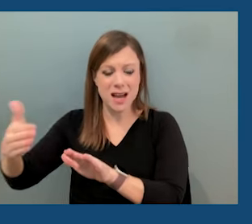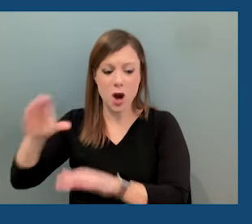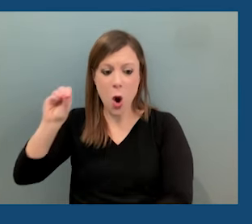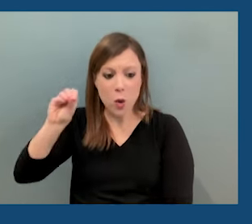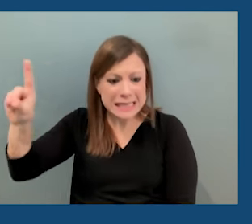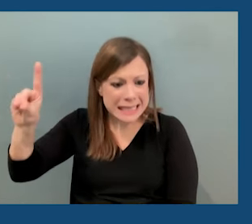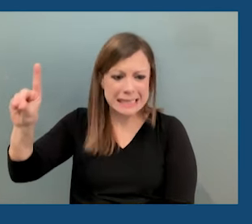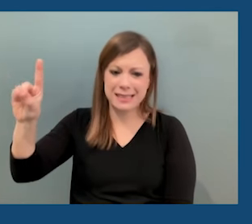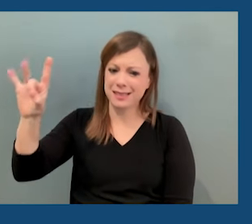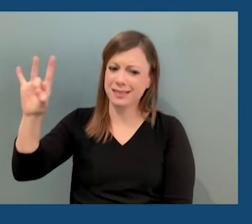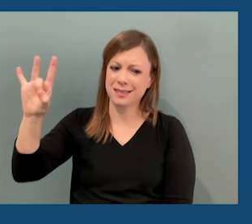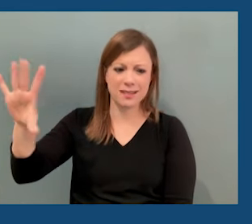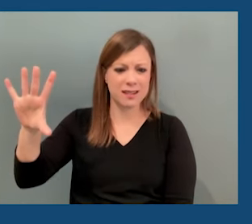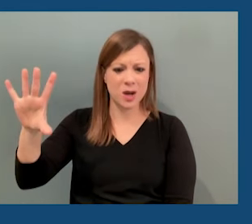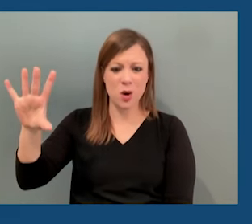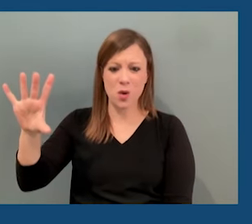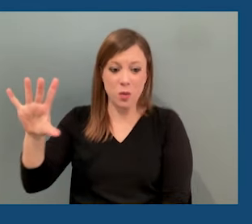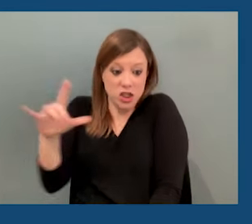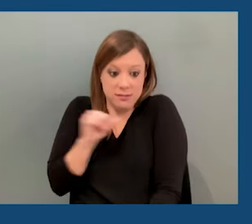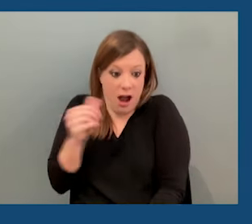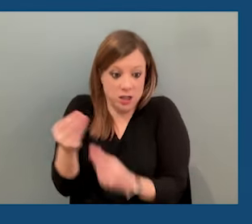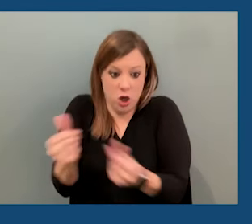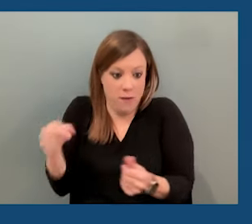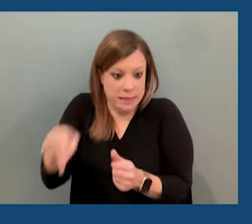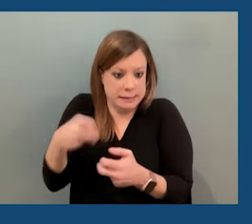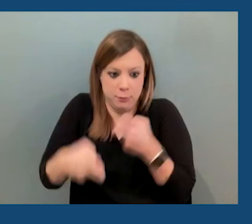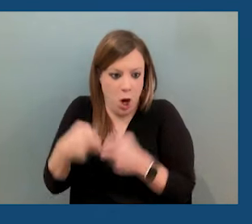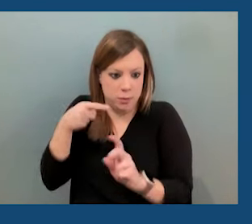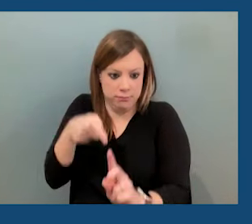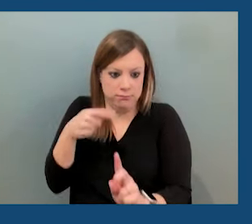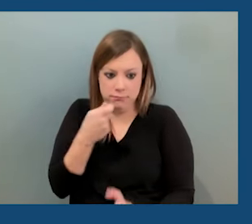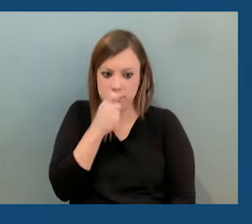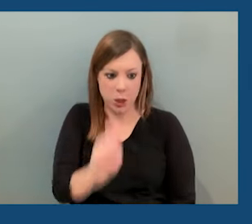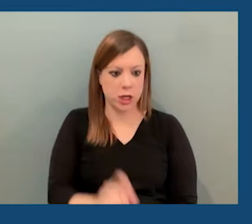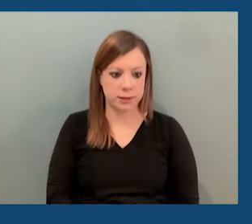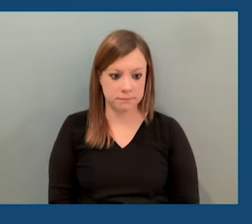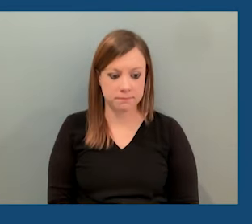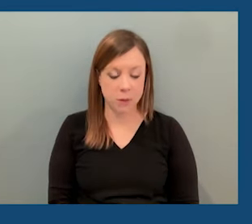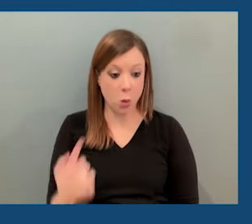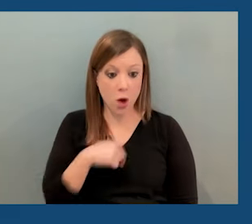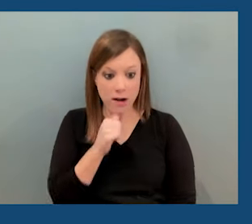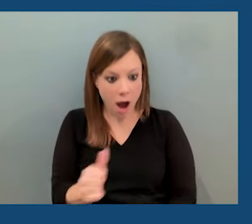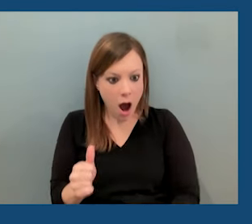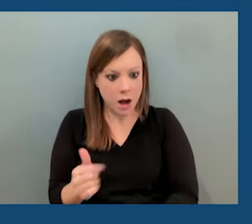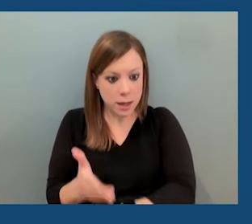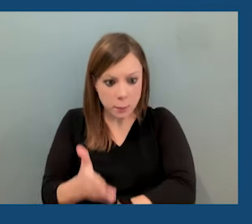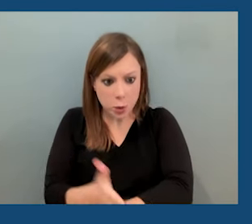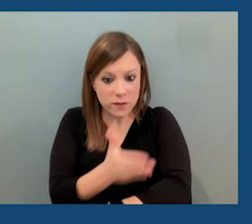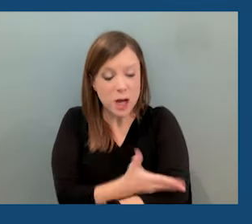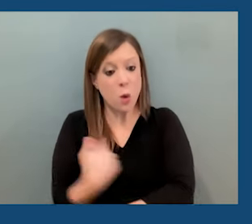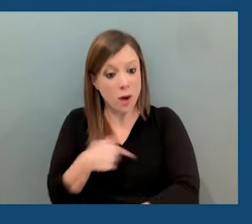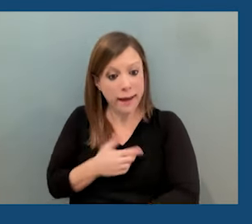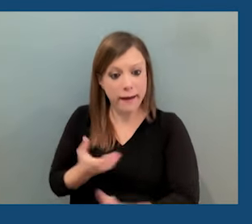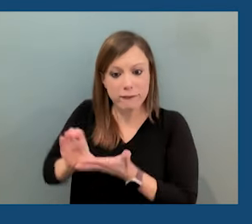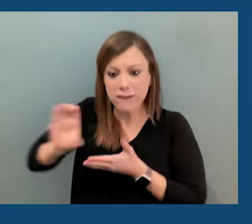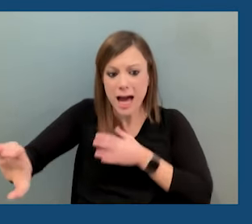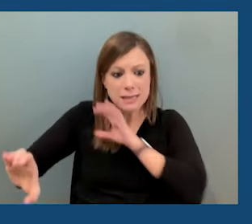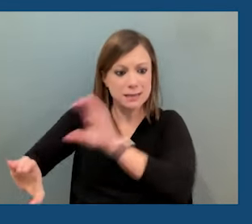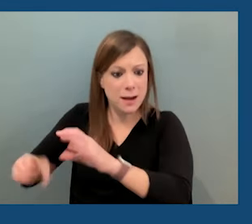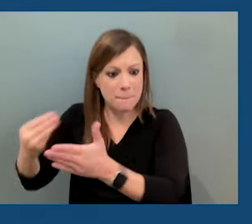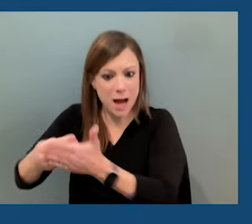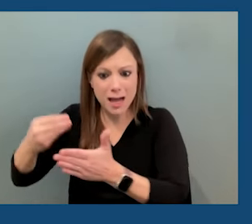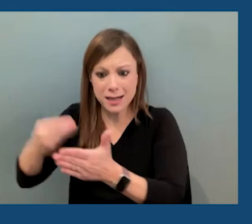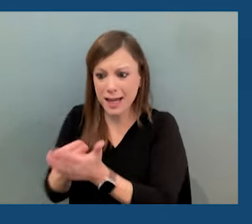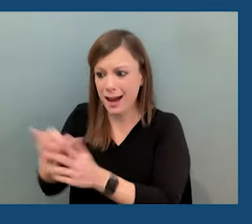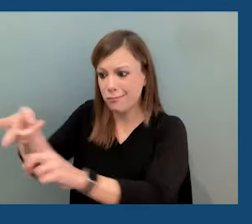we're just not getting this solved. We're just not. We're not making the progress. We'll keep investing money and finding services and